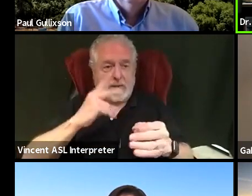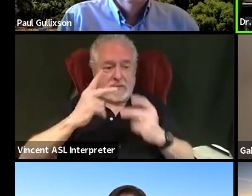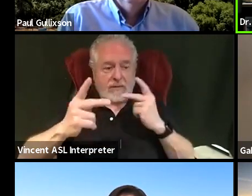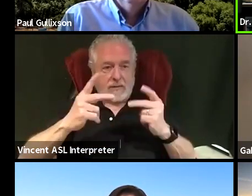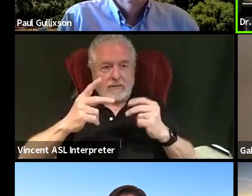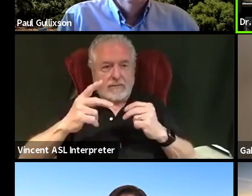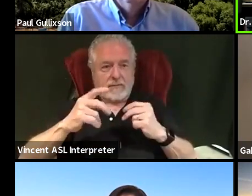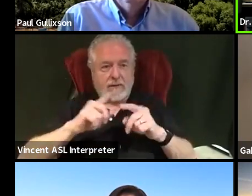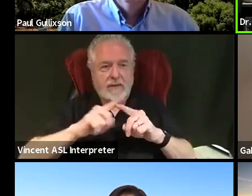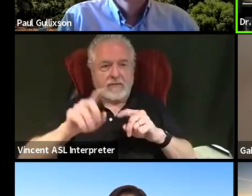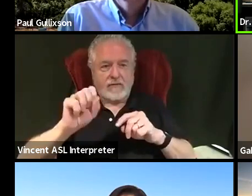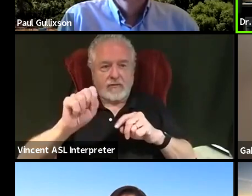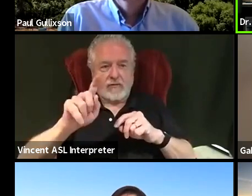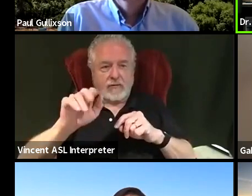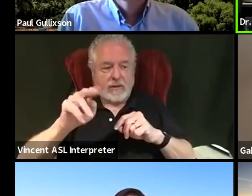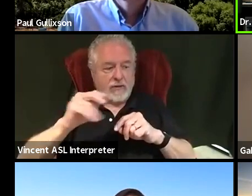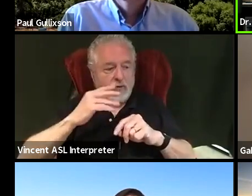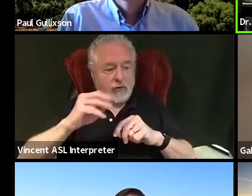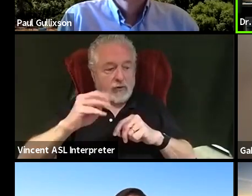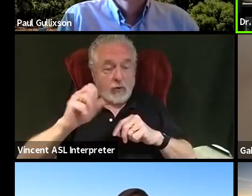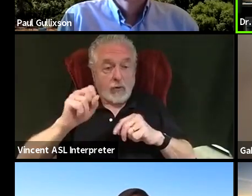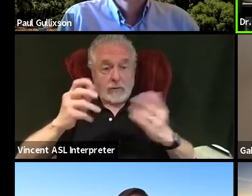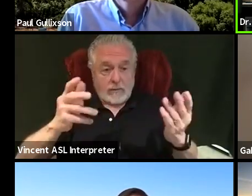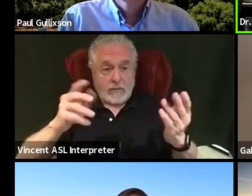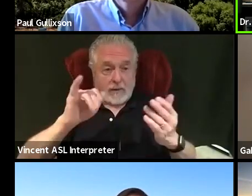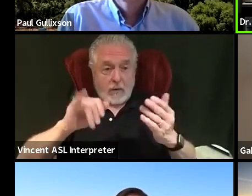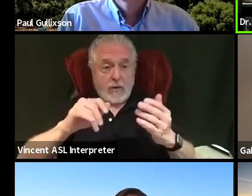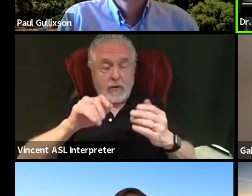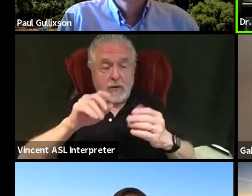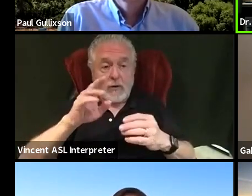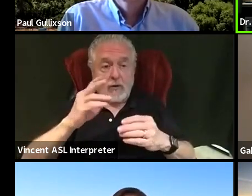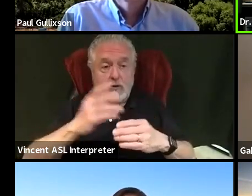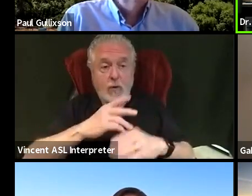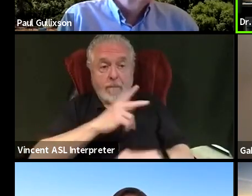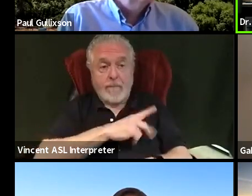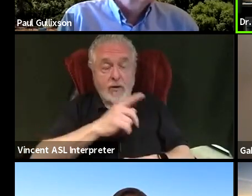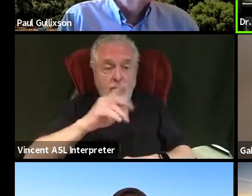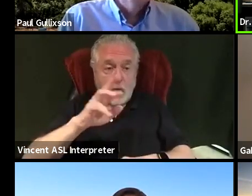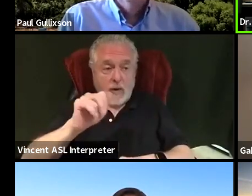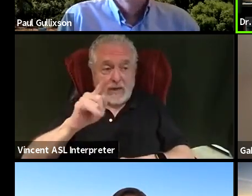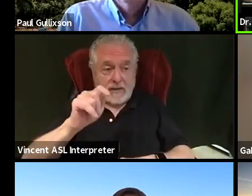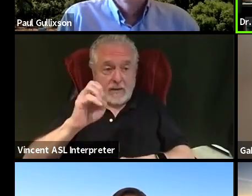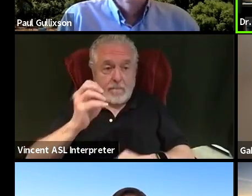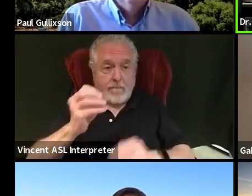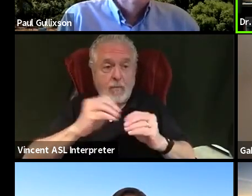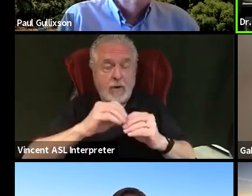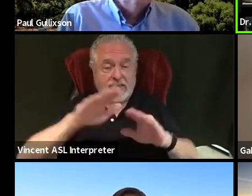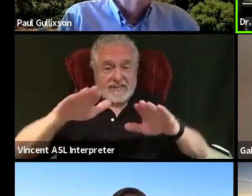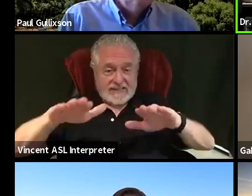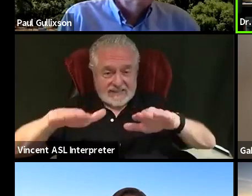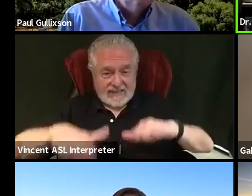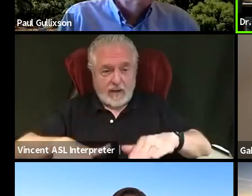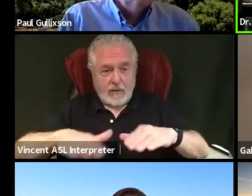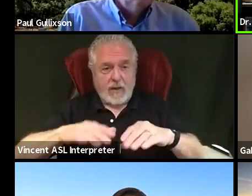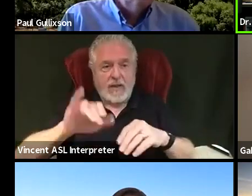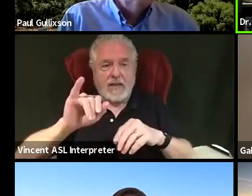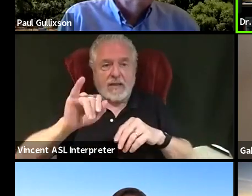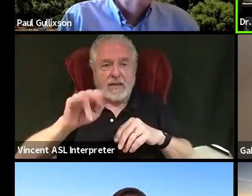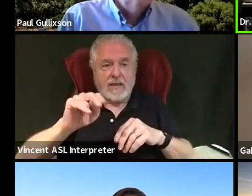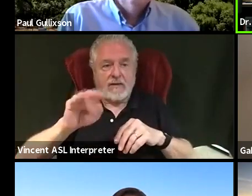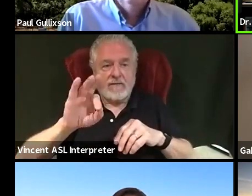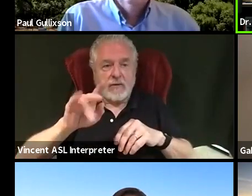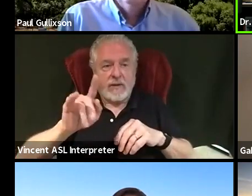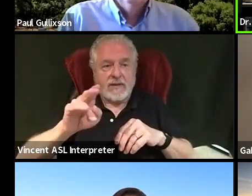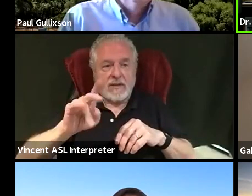see a different strain. The good news is the mutation rate with this virus is much more stable than it is with influenza.